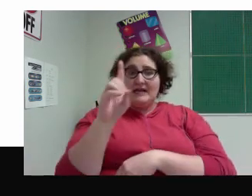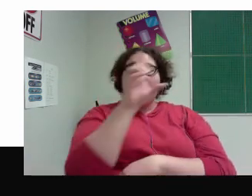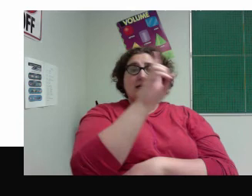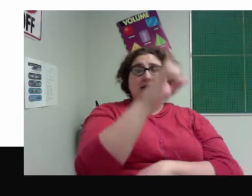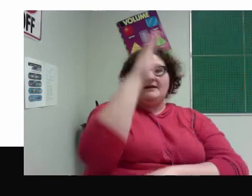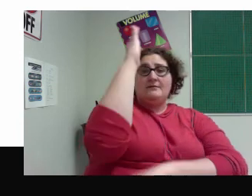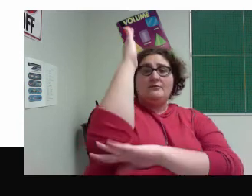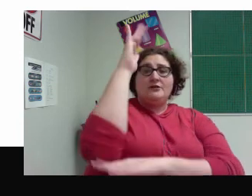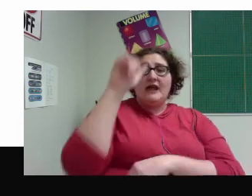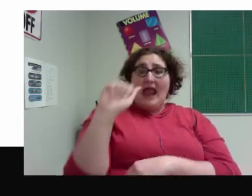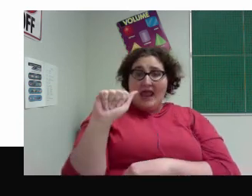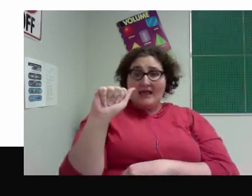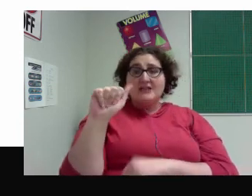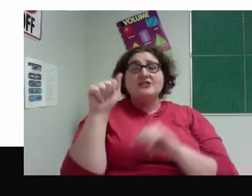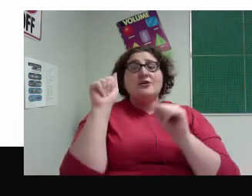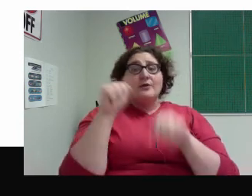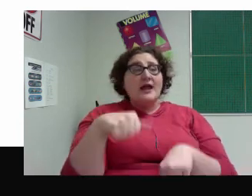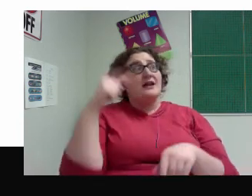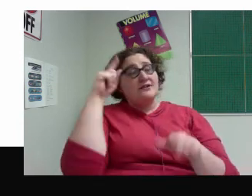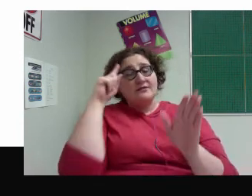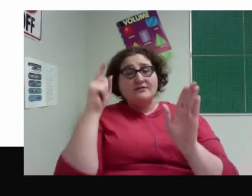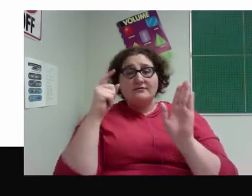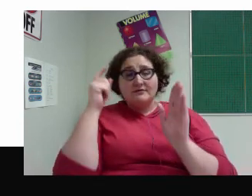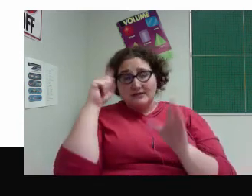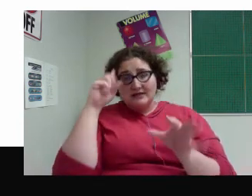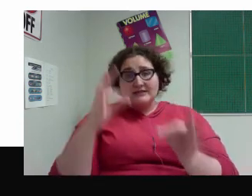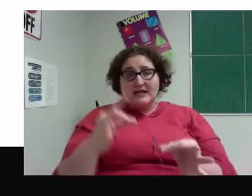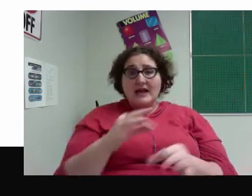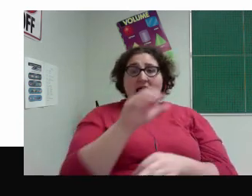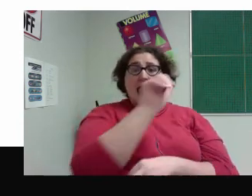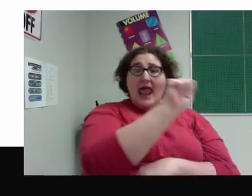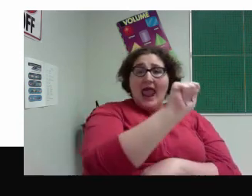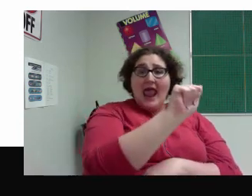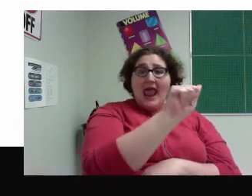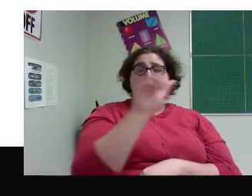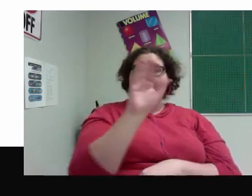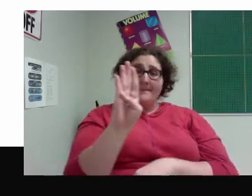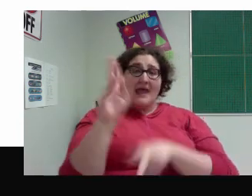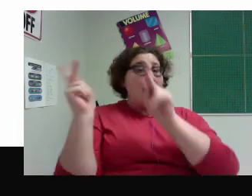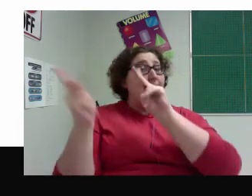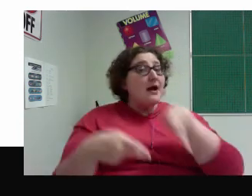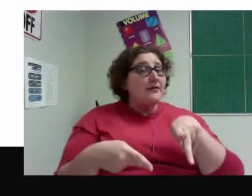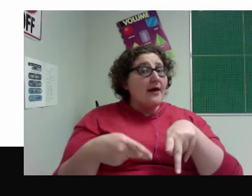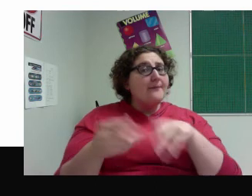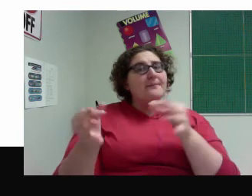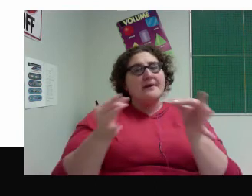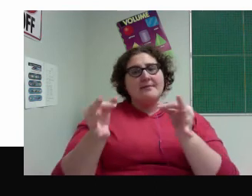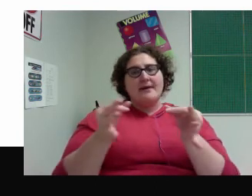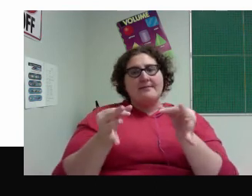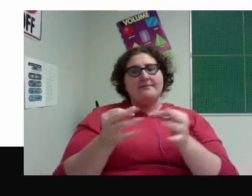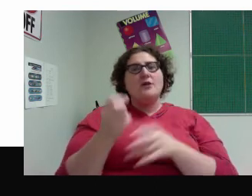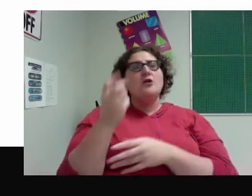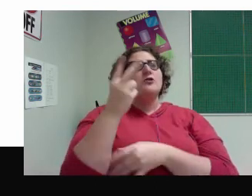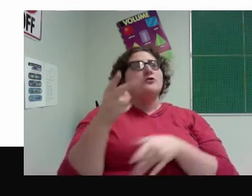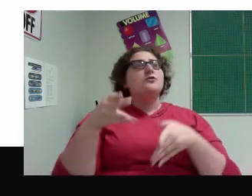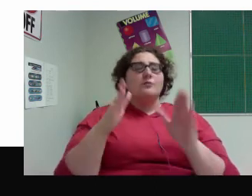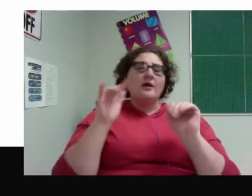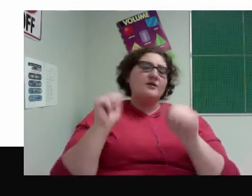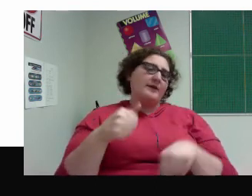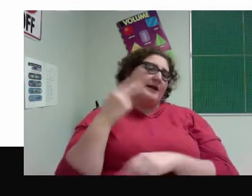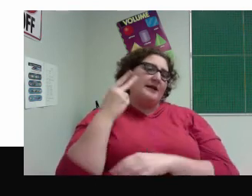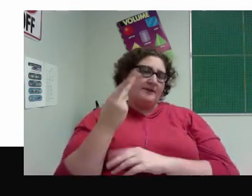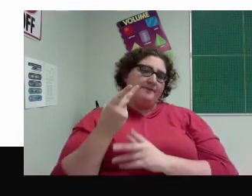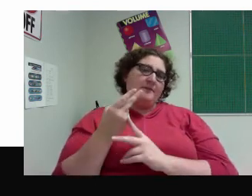you conclude that A is parallel to B? Explain. Okay, there's two ways we could look at this. I'm looking at